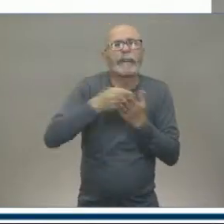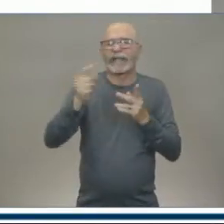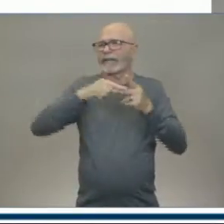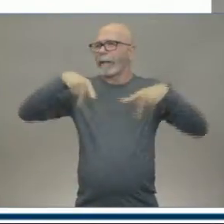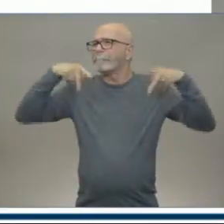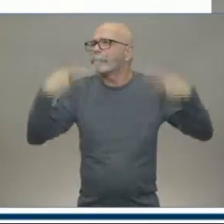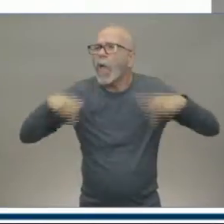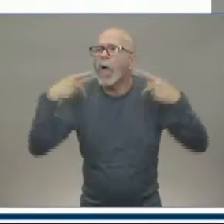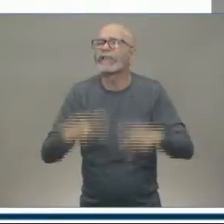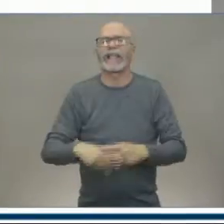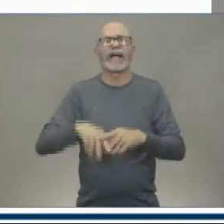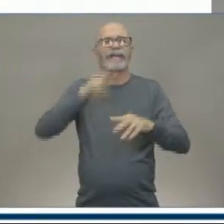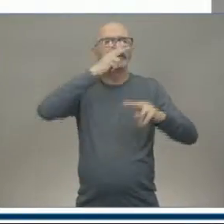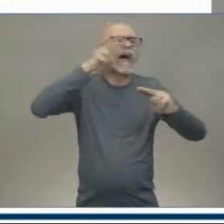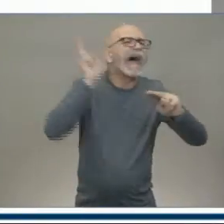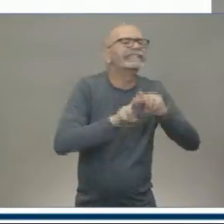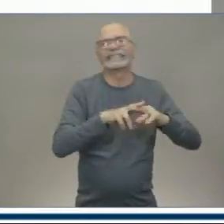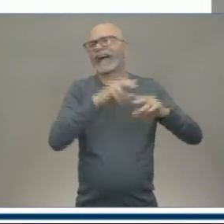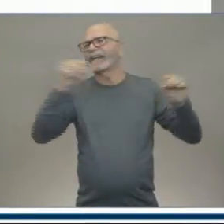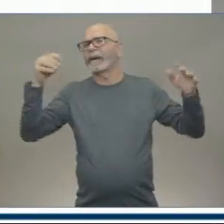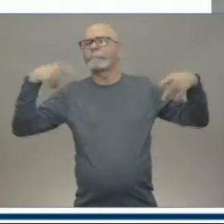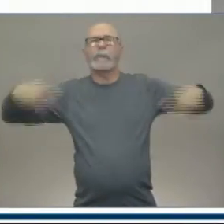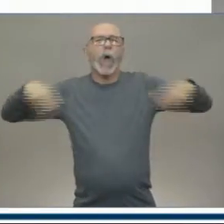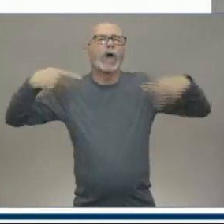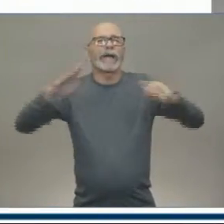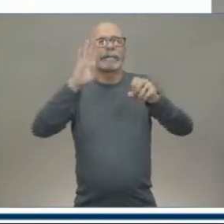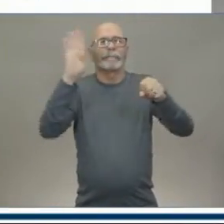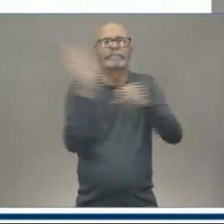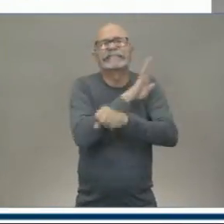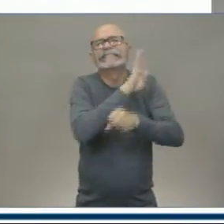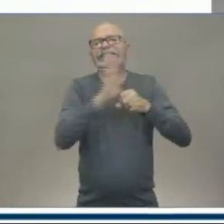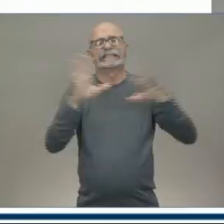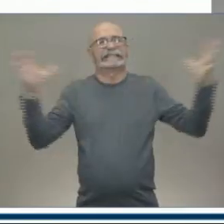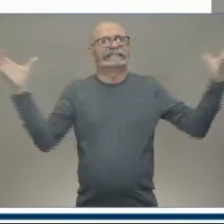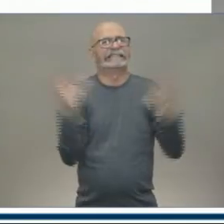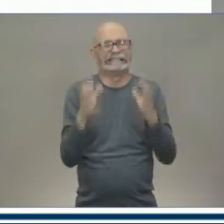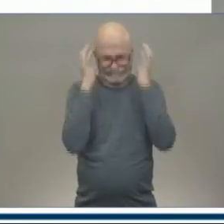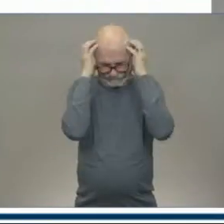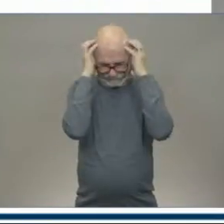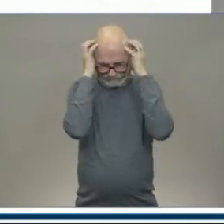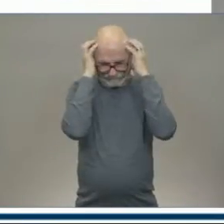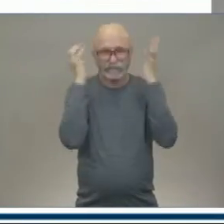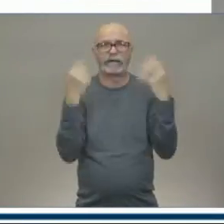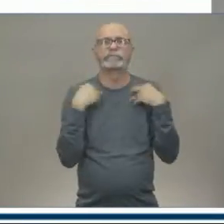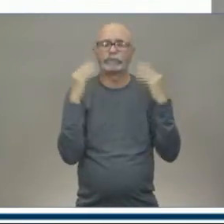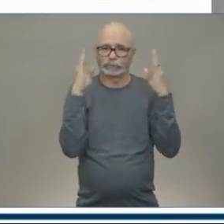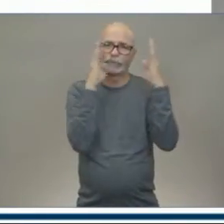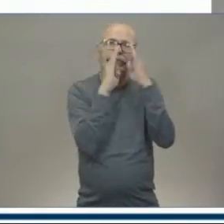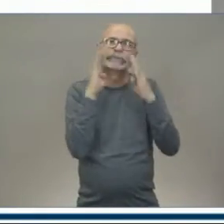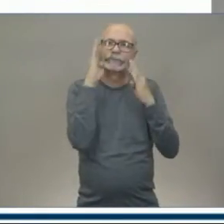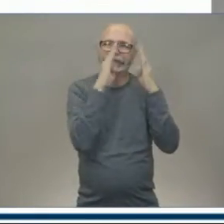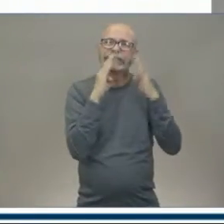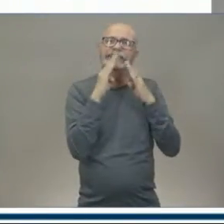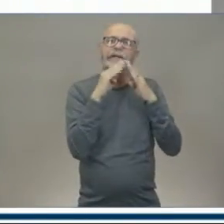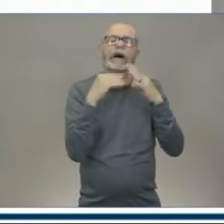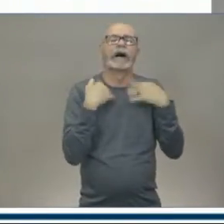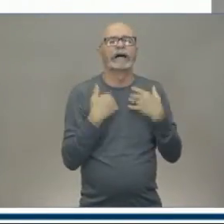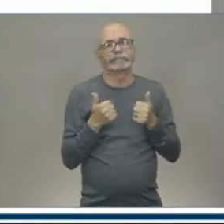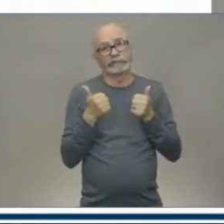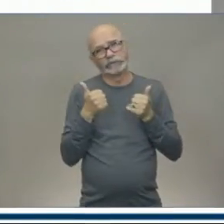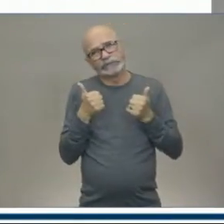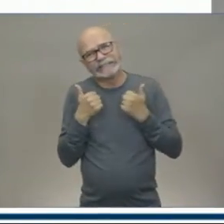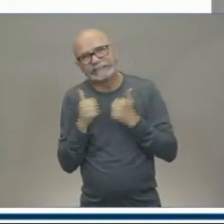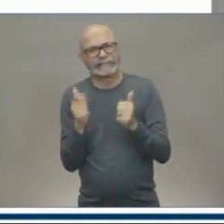etc. That we're trying to get out of. That's one of the reasons we're starting now with tighter